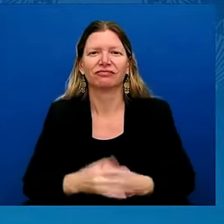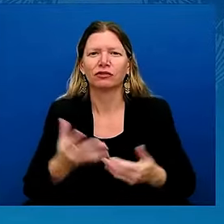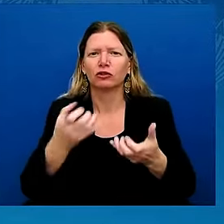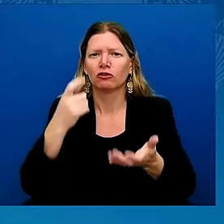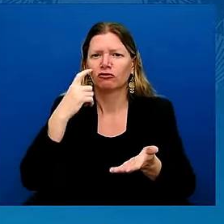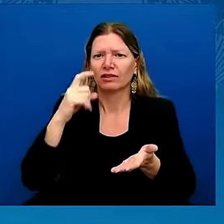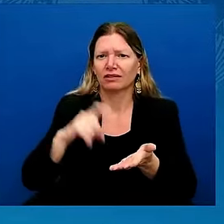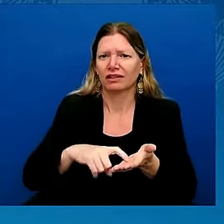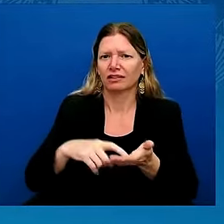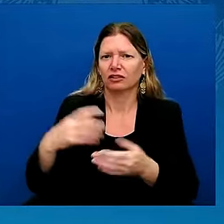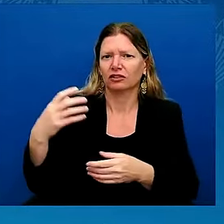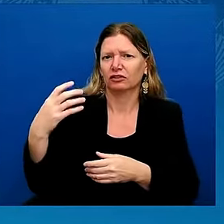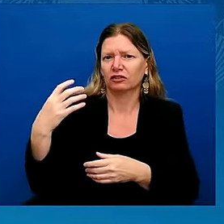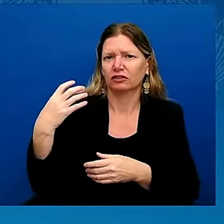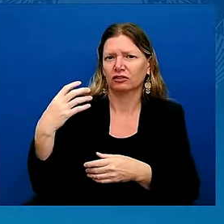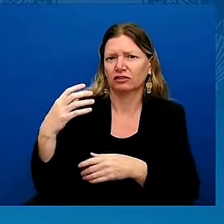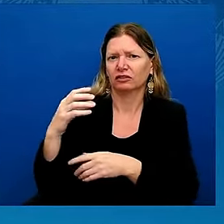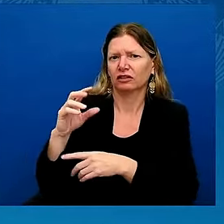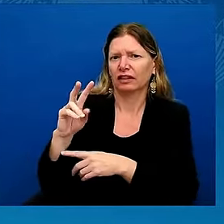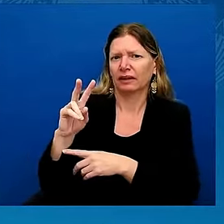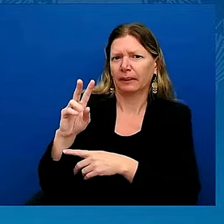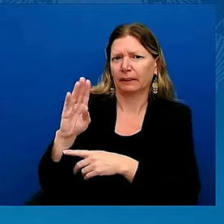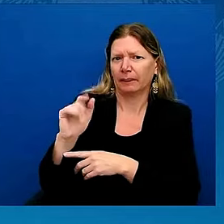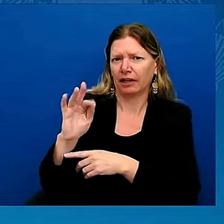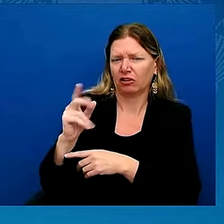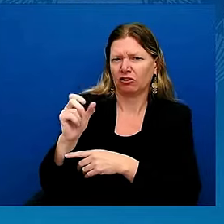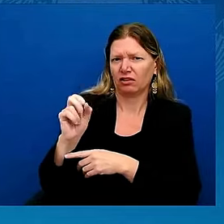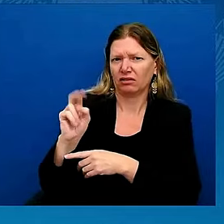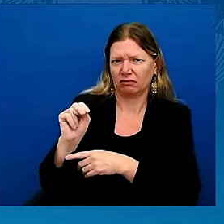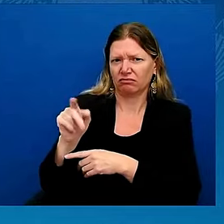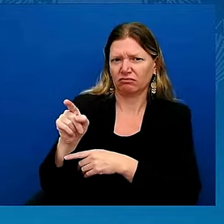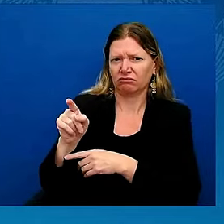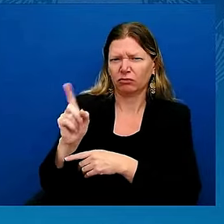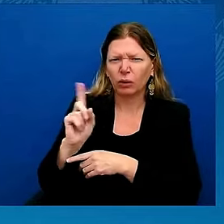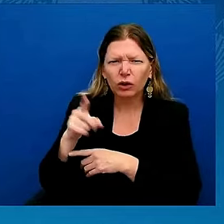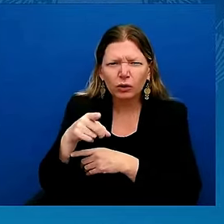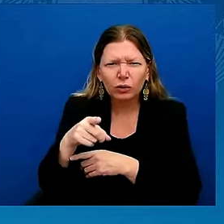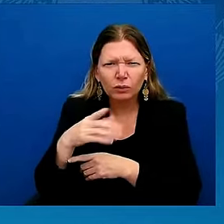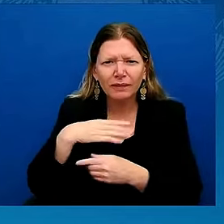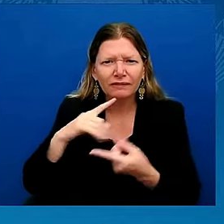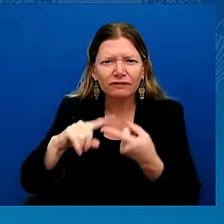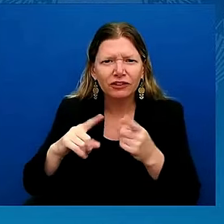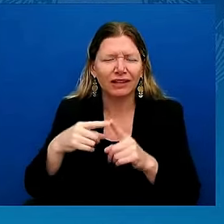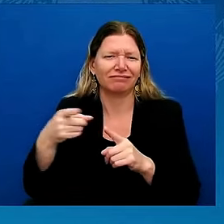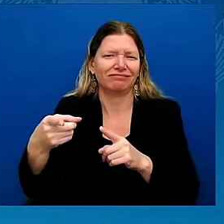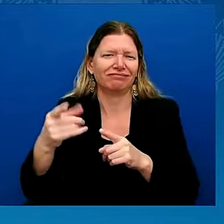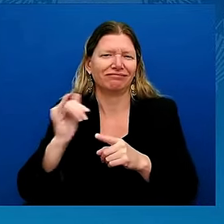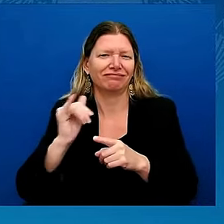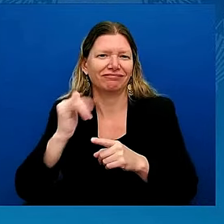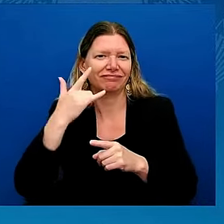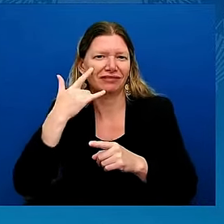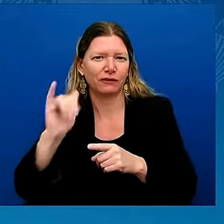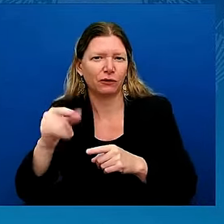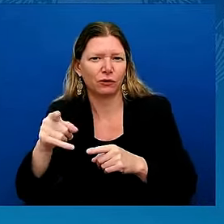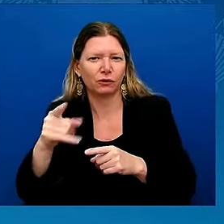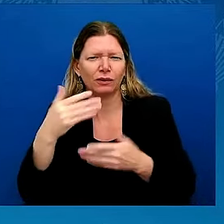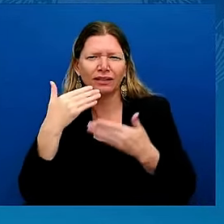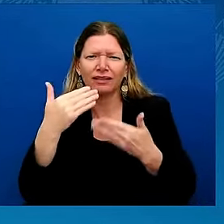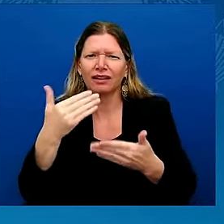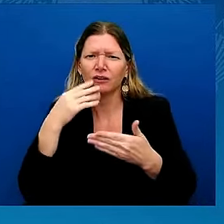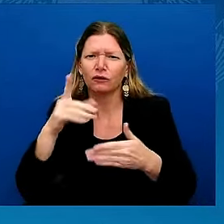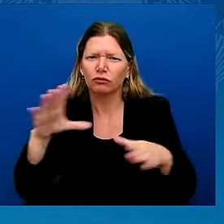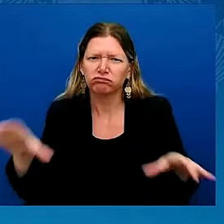My dear friend, fellow Californian, I want to thank you for all that you do. and all that you have done. CHCI